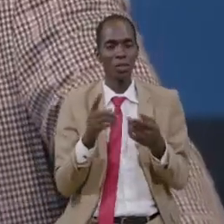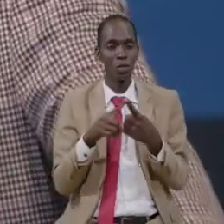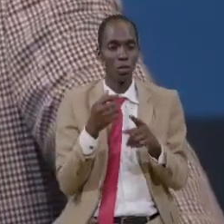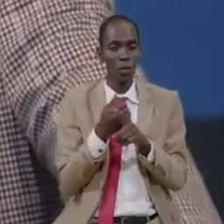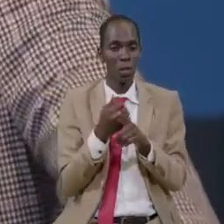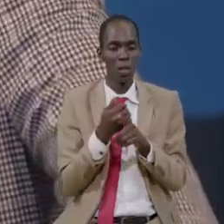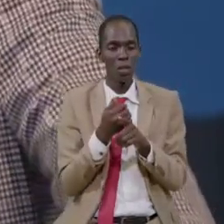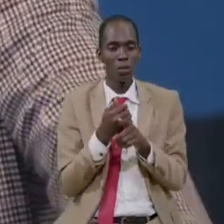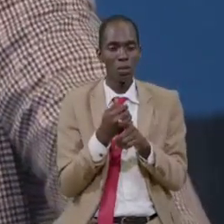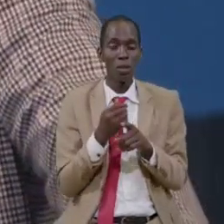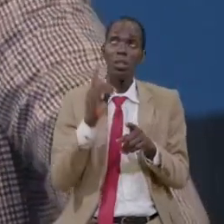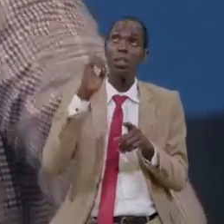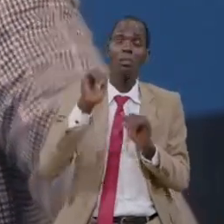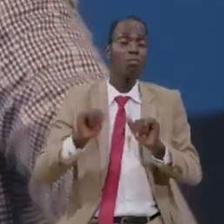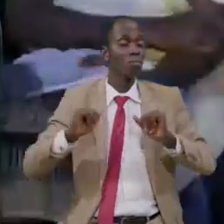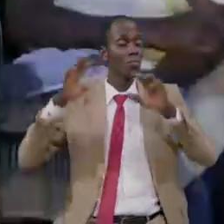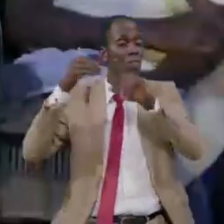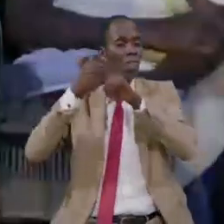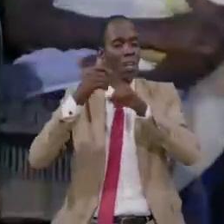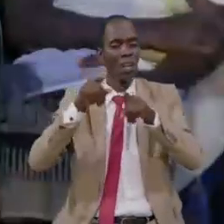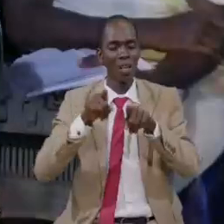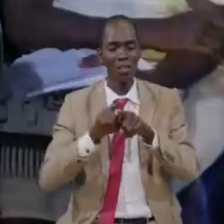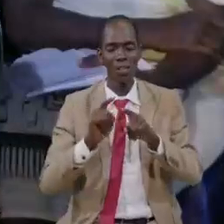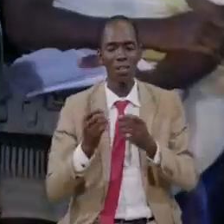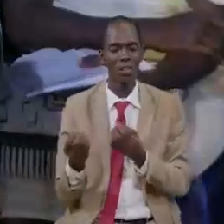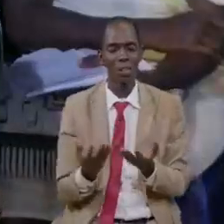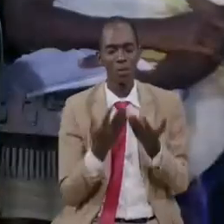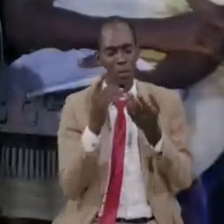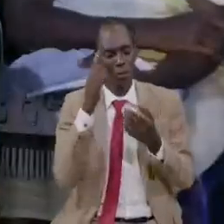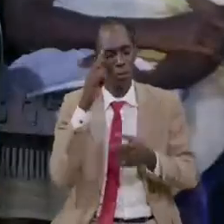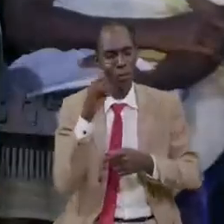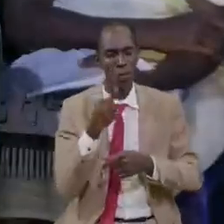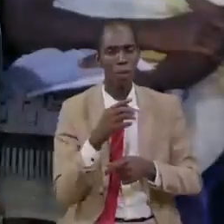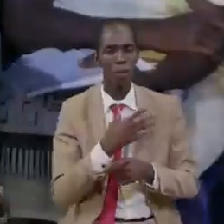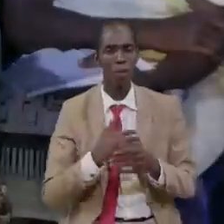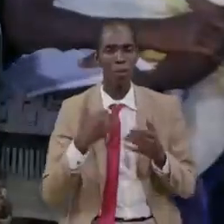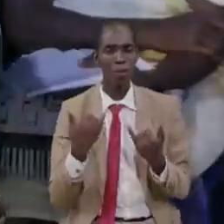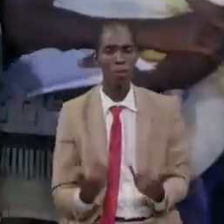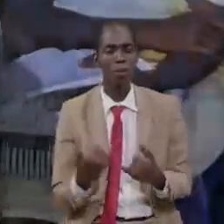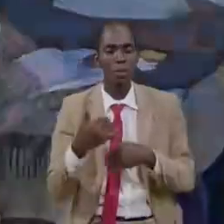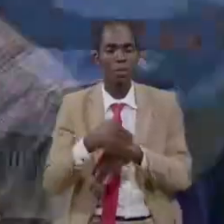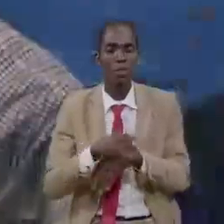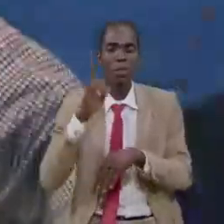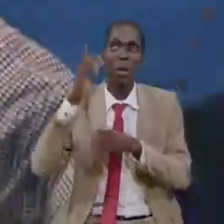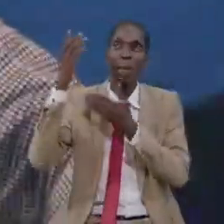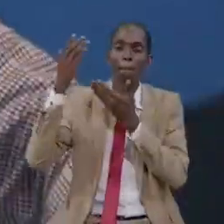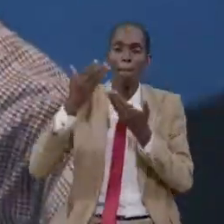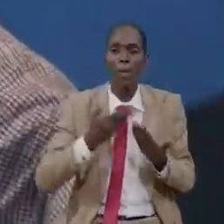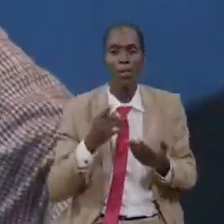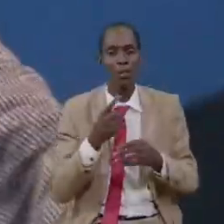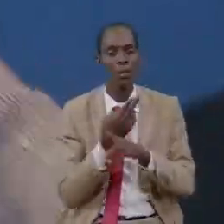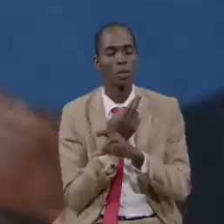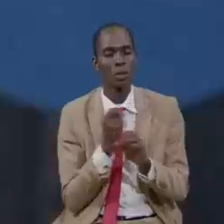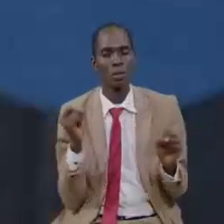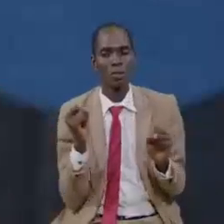gave himself for you as a ransom. And tonight, he brings you redemption. Where are you?